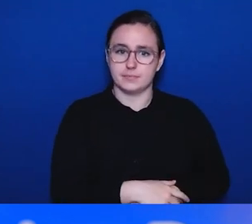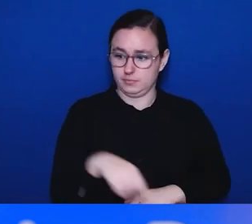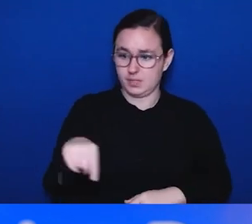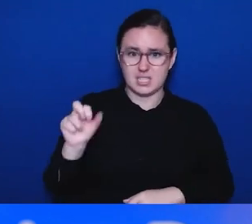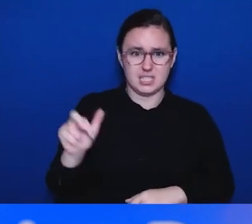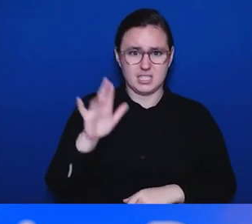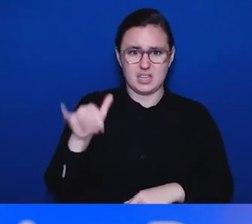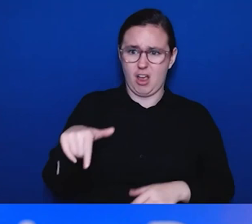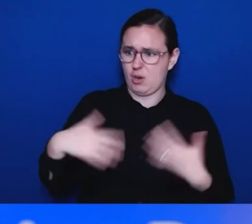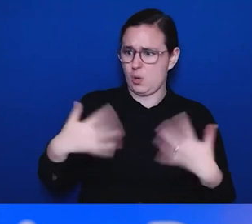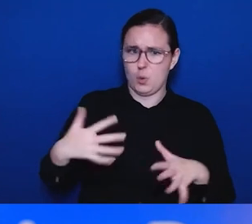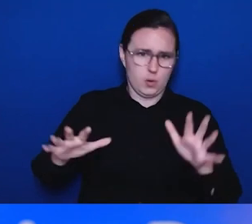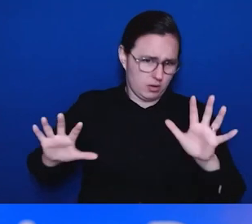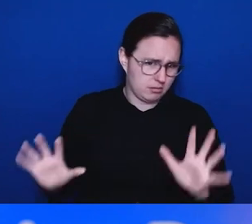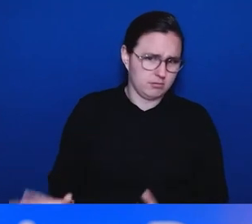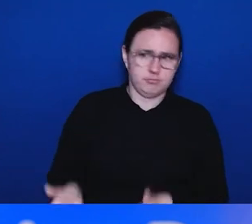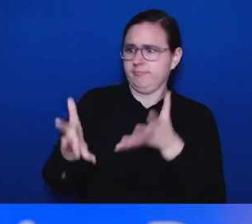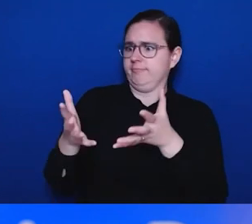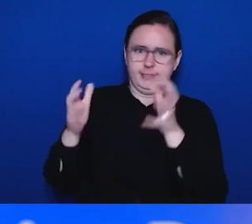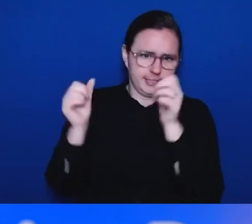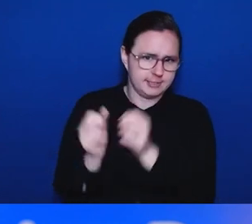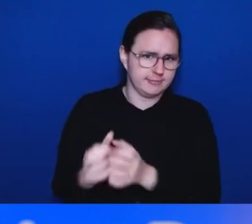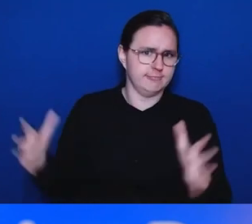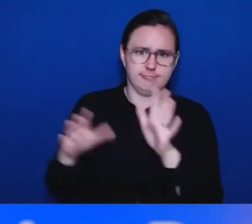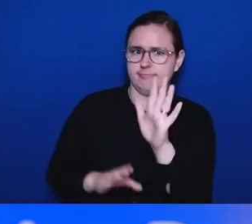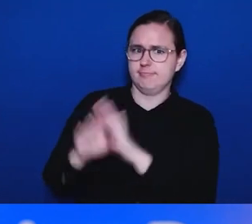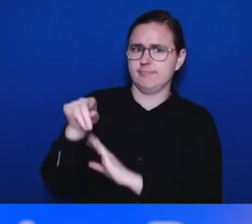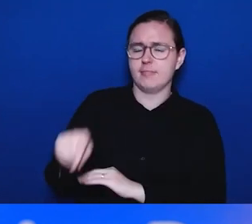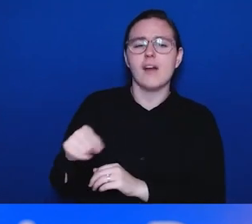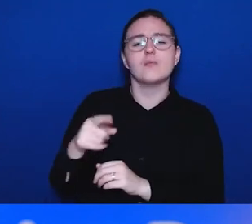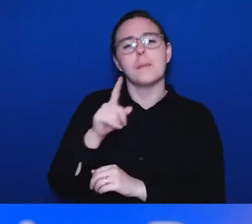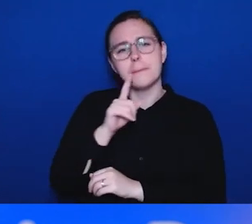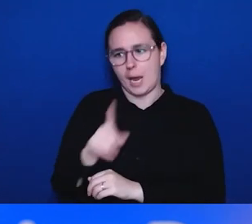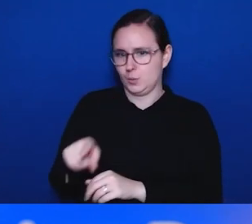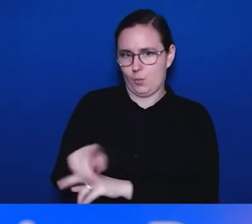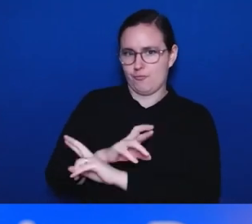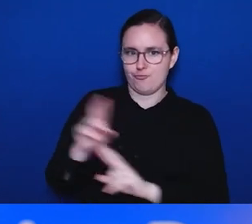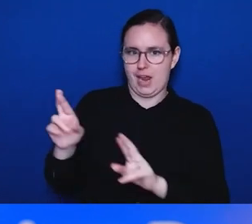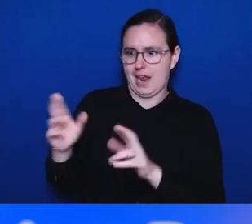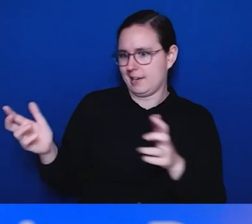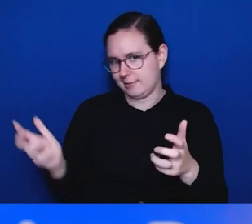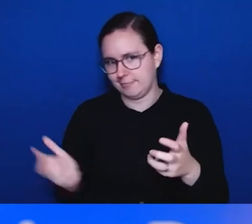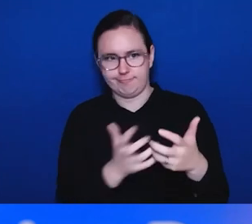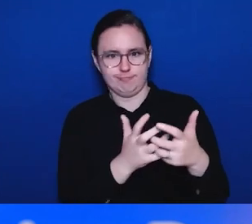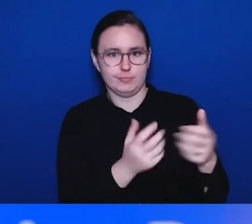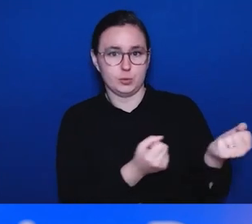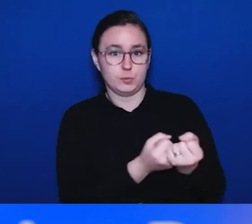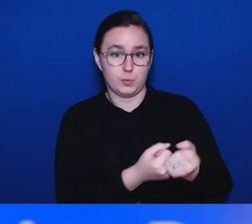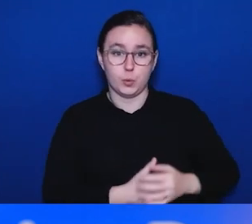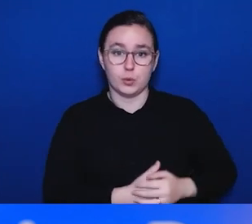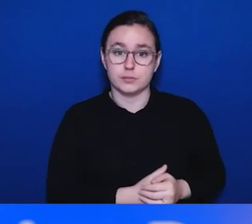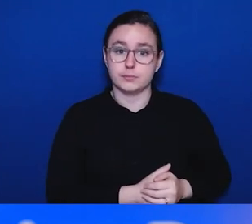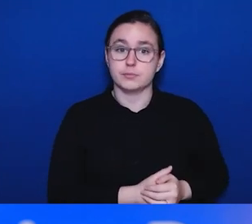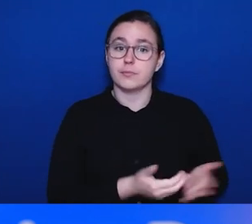population growth, for centers like Surrey, a center of dynamism and excitement that's growing rapidly, making sure that there's healthcare here in the